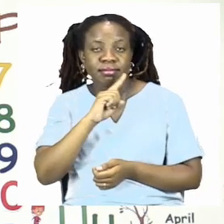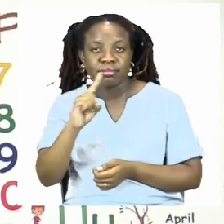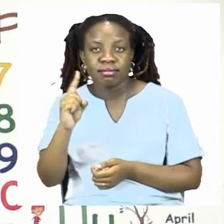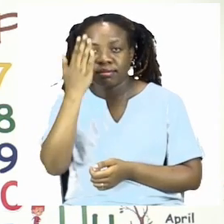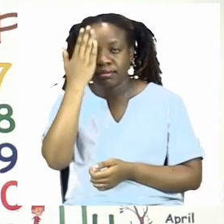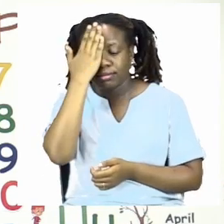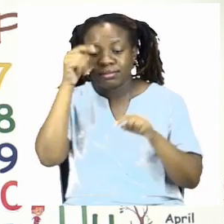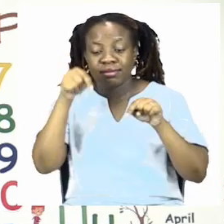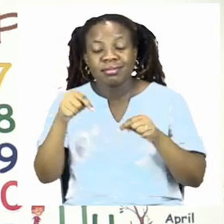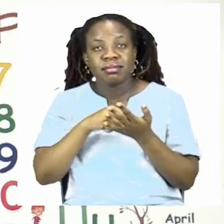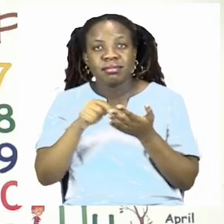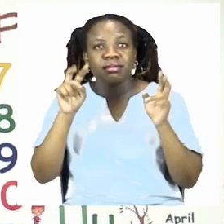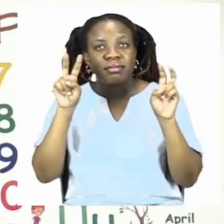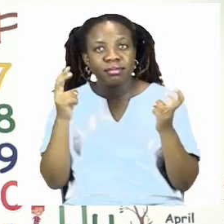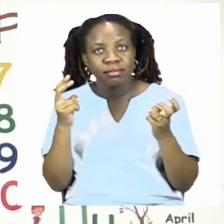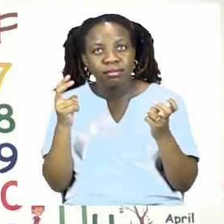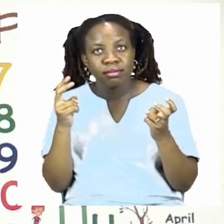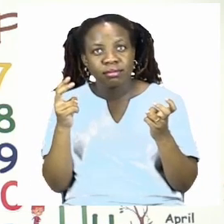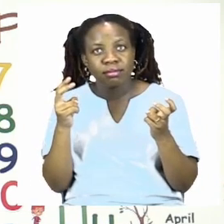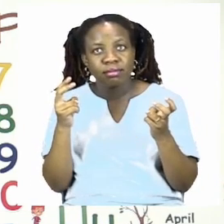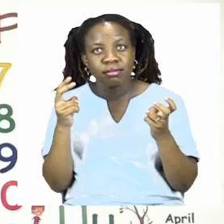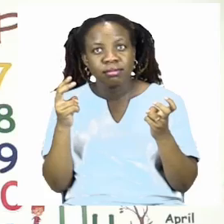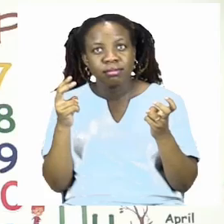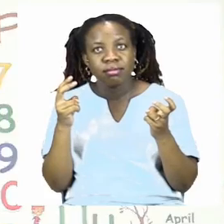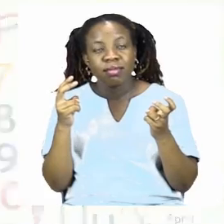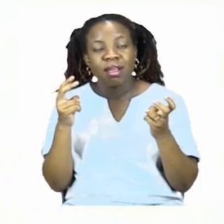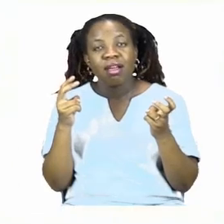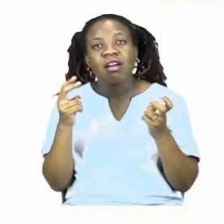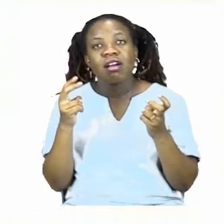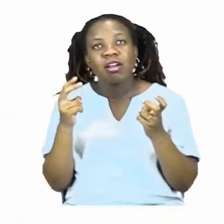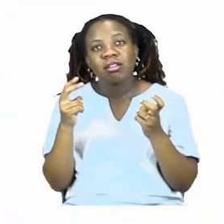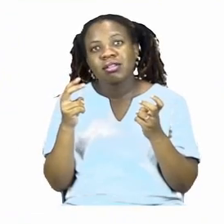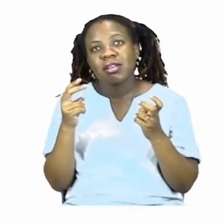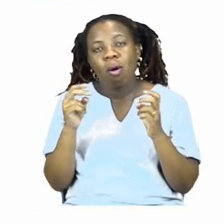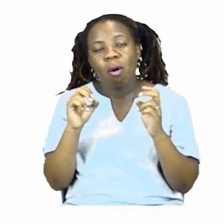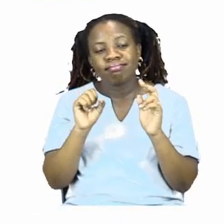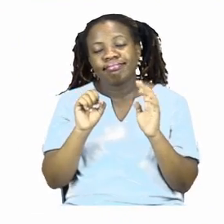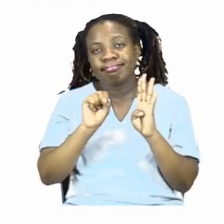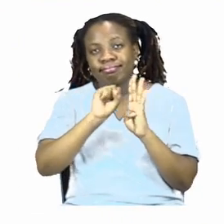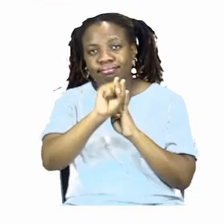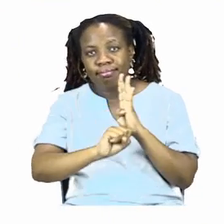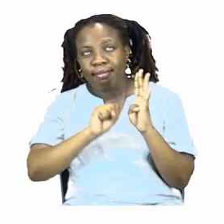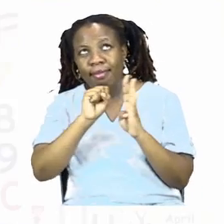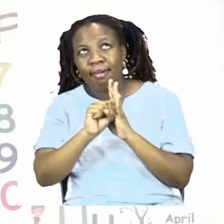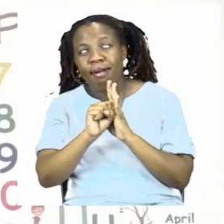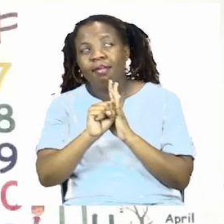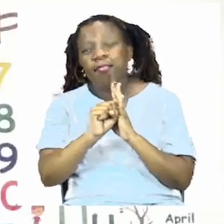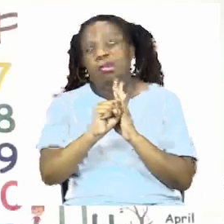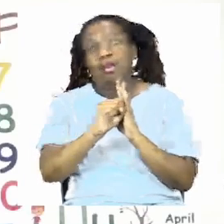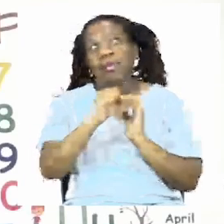theme this week is the seasons and the sky and saving